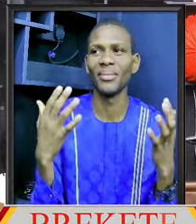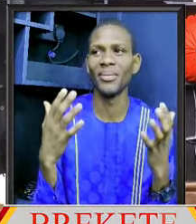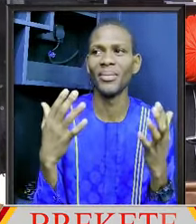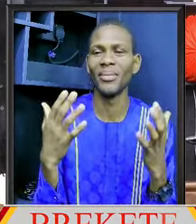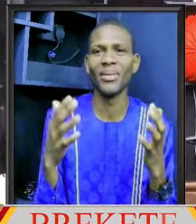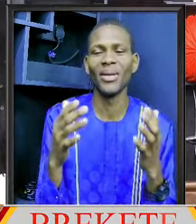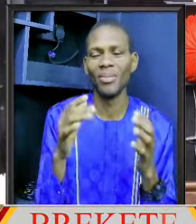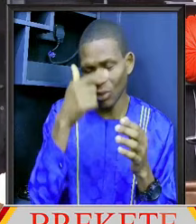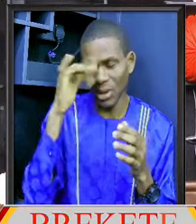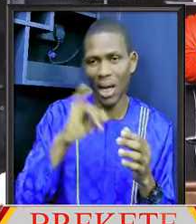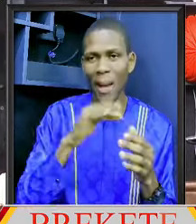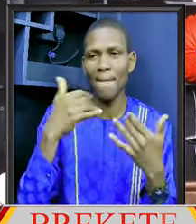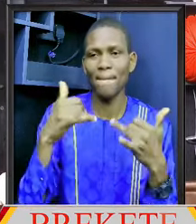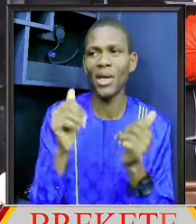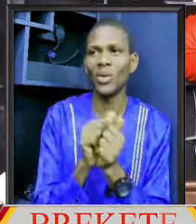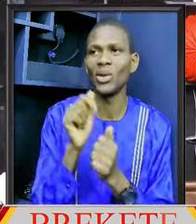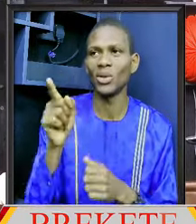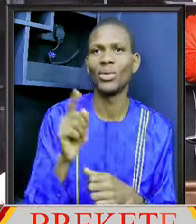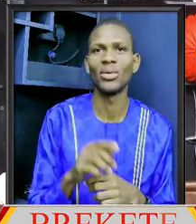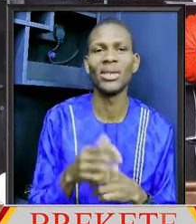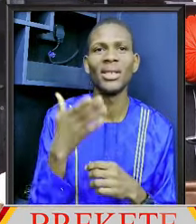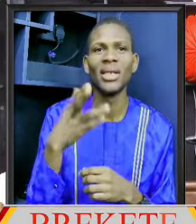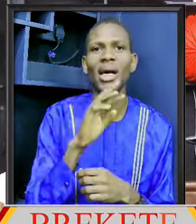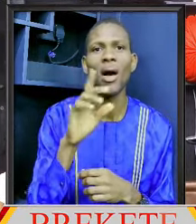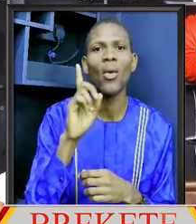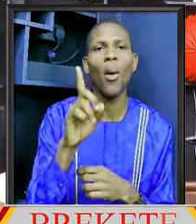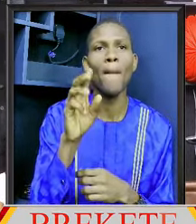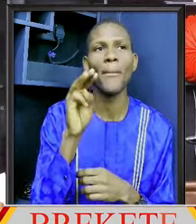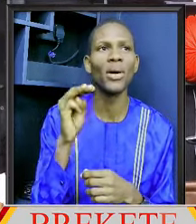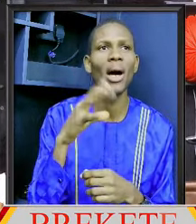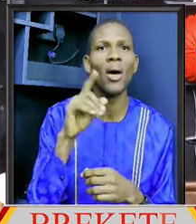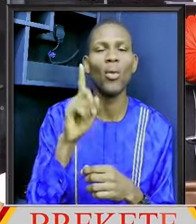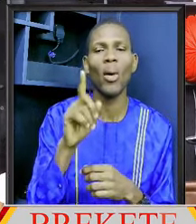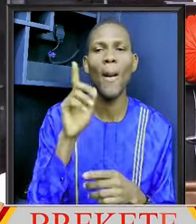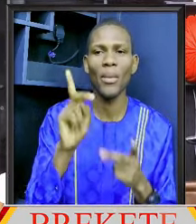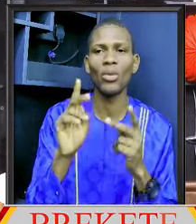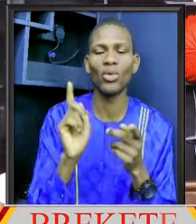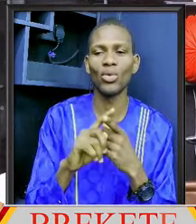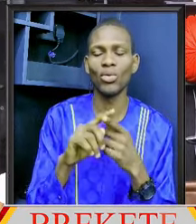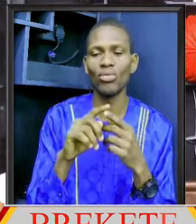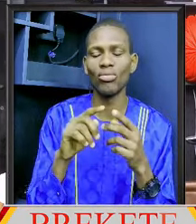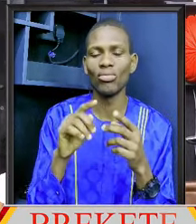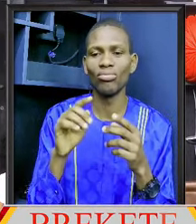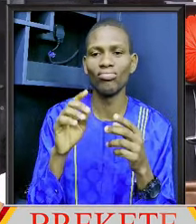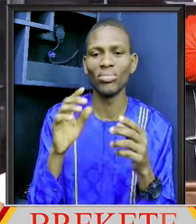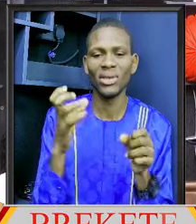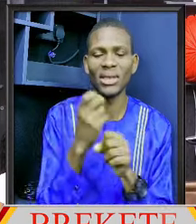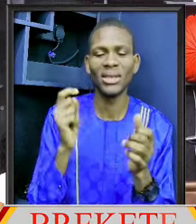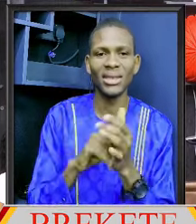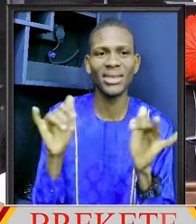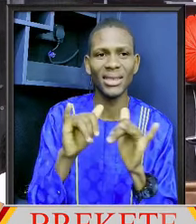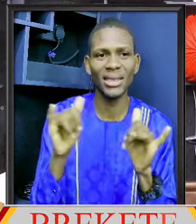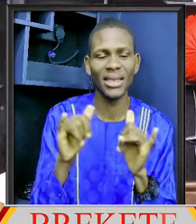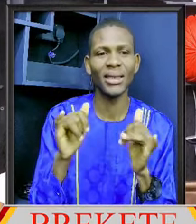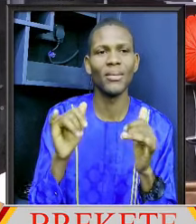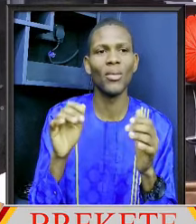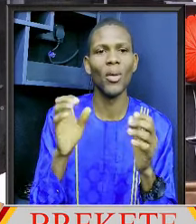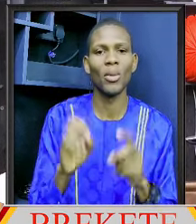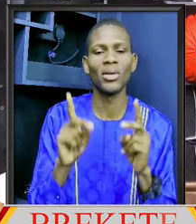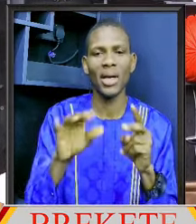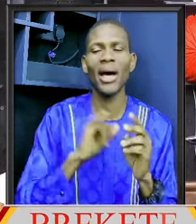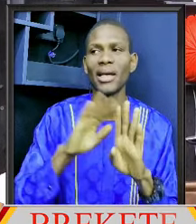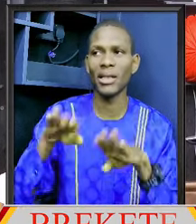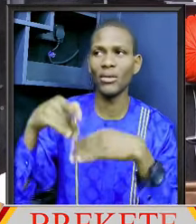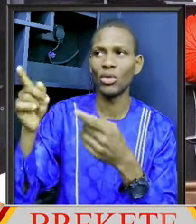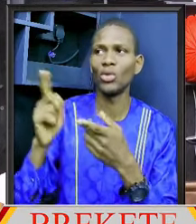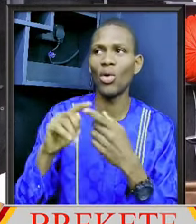Because I play with you, there are 1,000,001 people that are looking for a similar opportunity. I'm giving it to